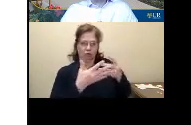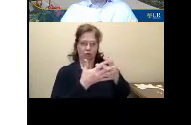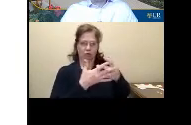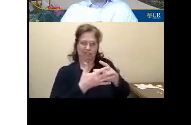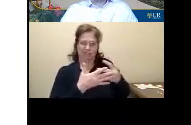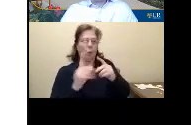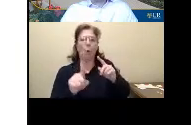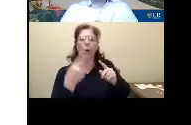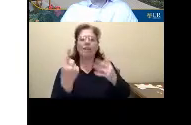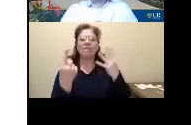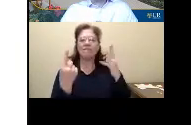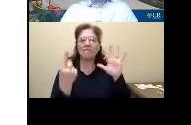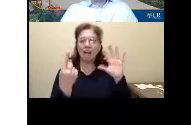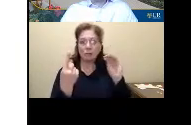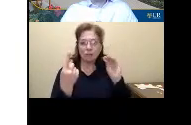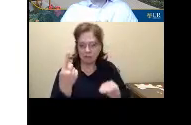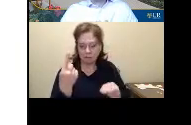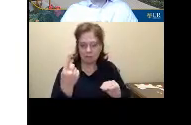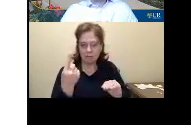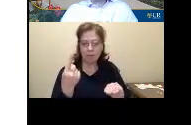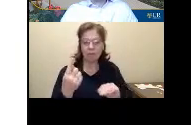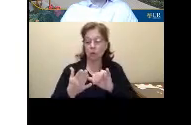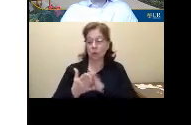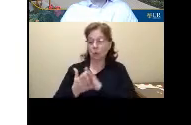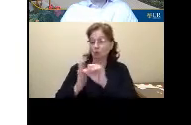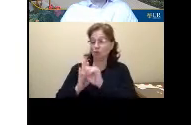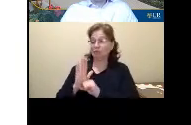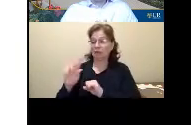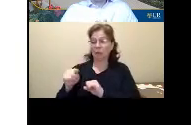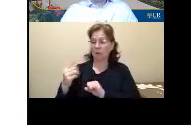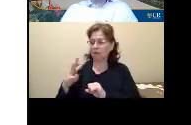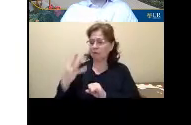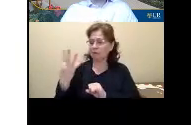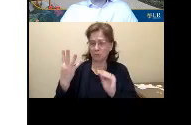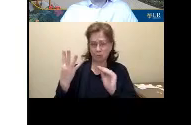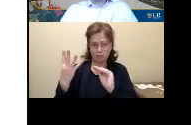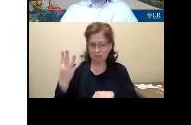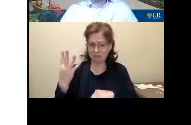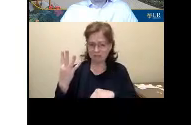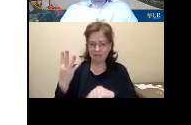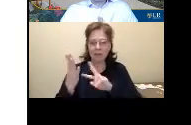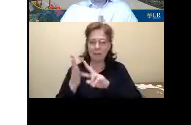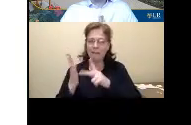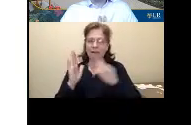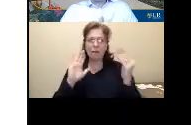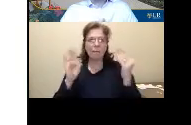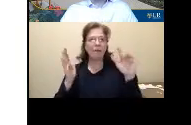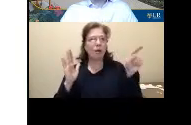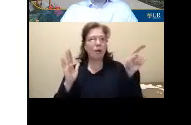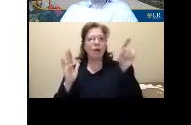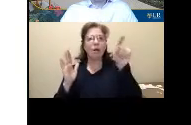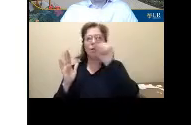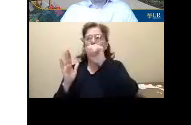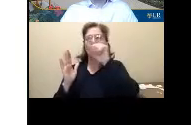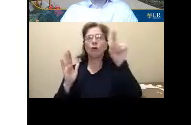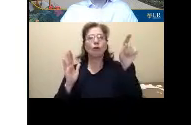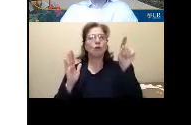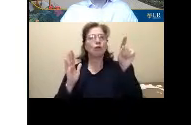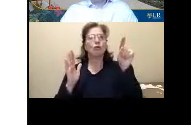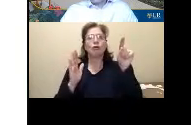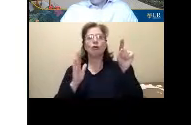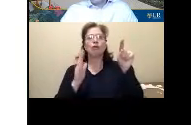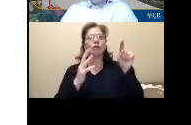only 4% in the state of New York, which compares poorly against screening rates for more established cancers like colon cancer